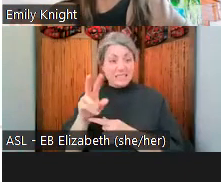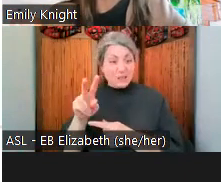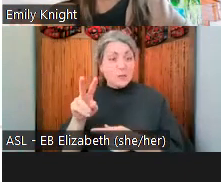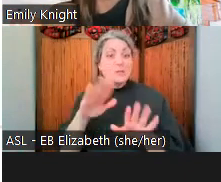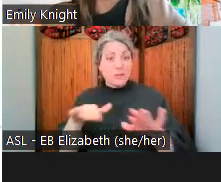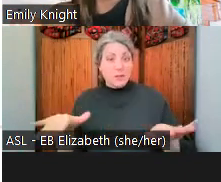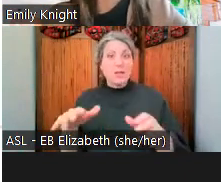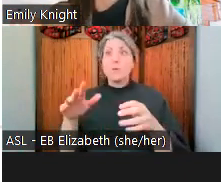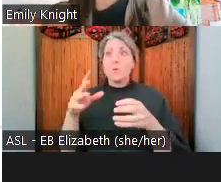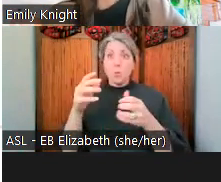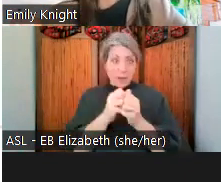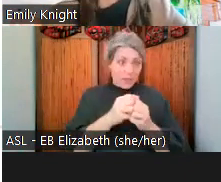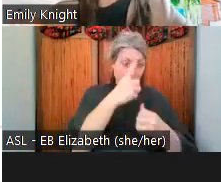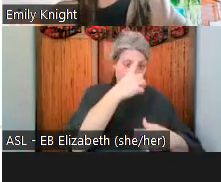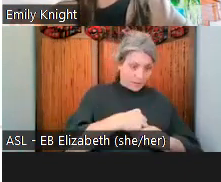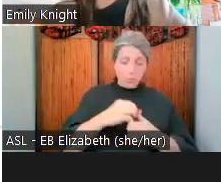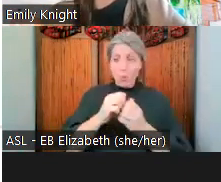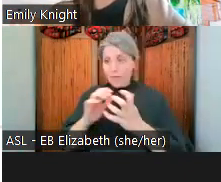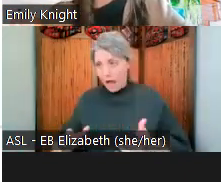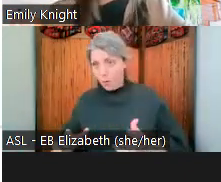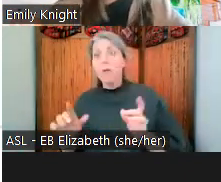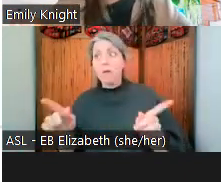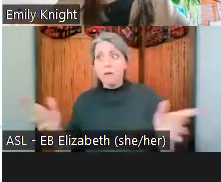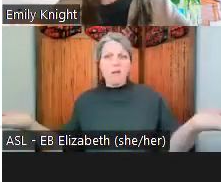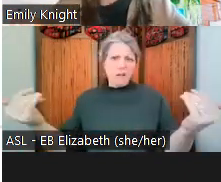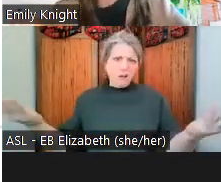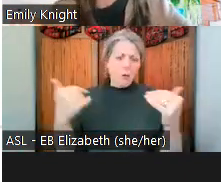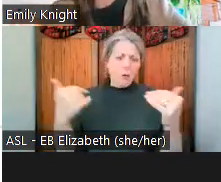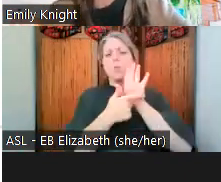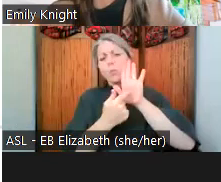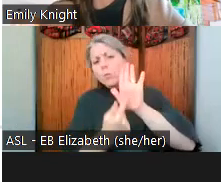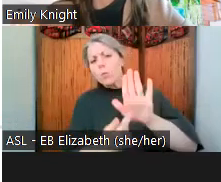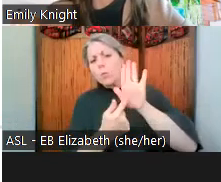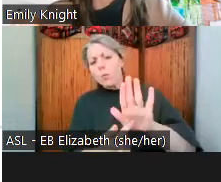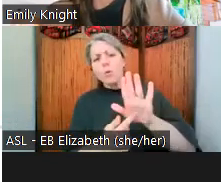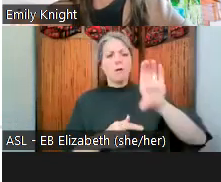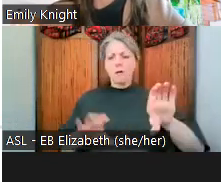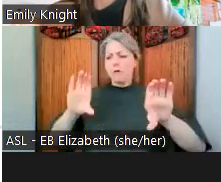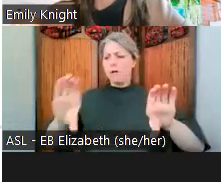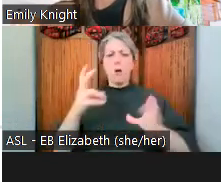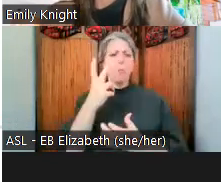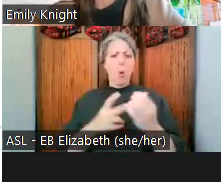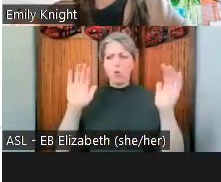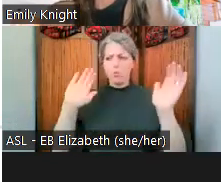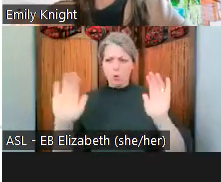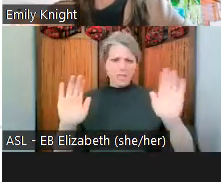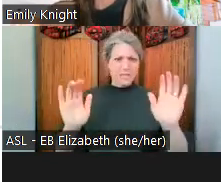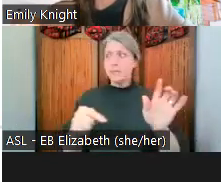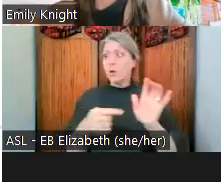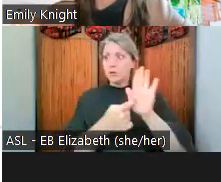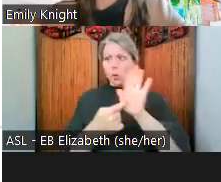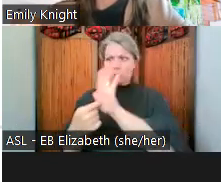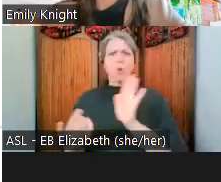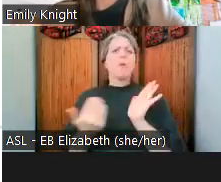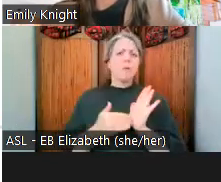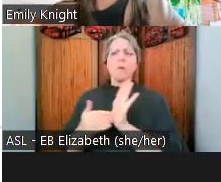old. And we showed them those videos of moving dots over and over again. And that lets us pull out brain activity that